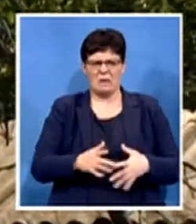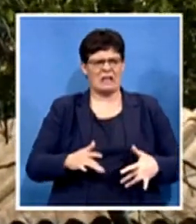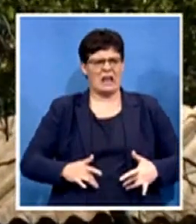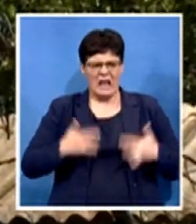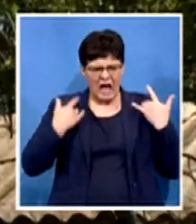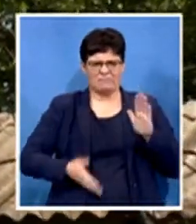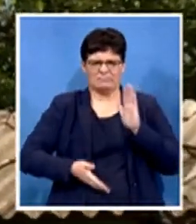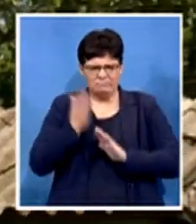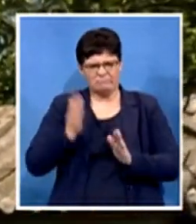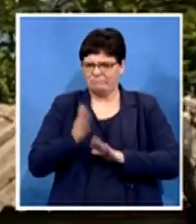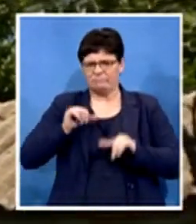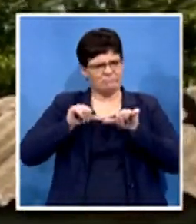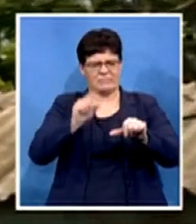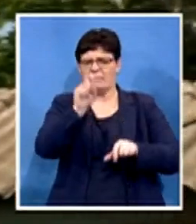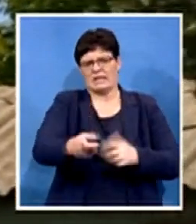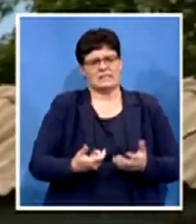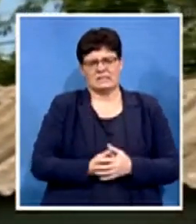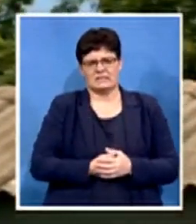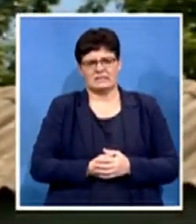Well, those are some of